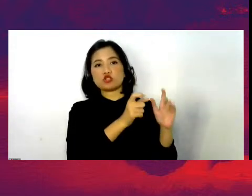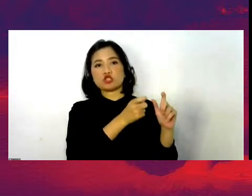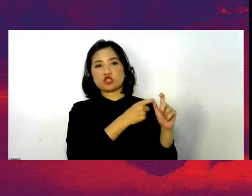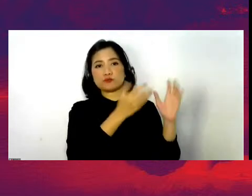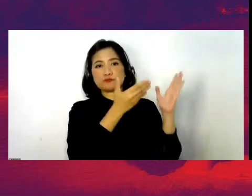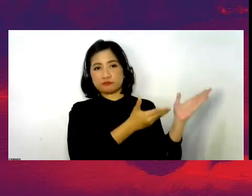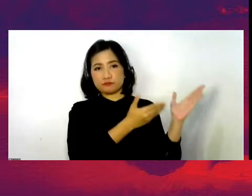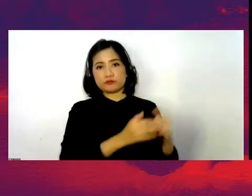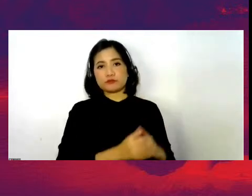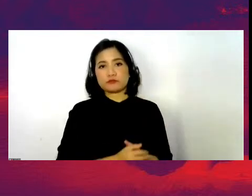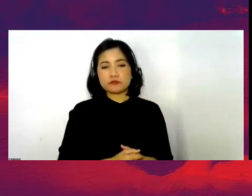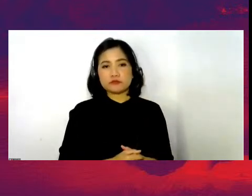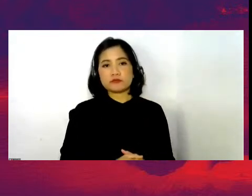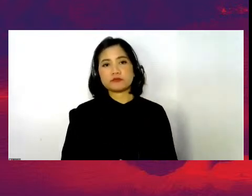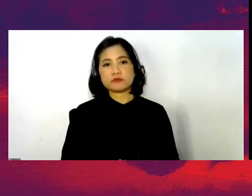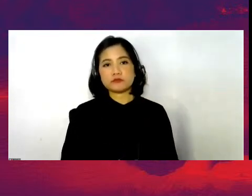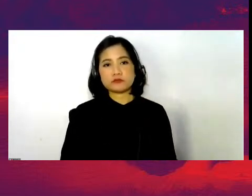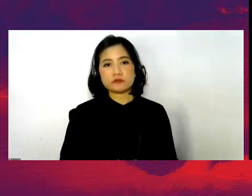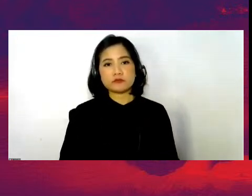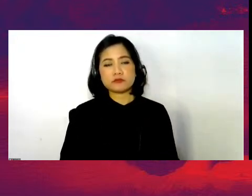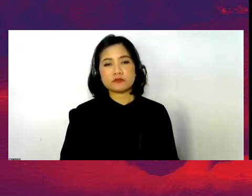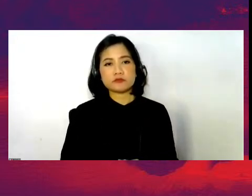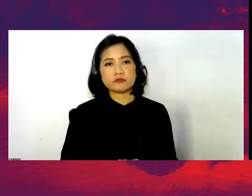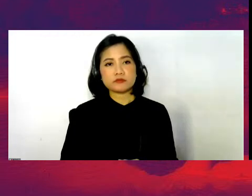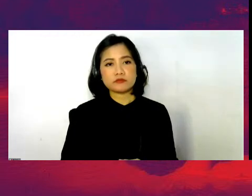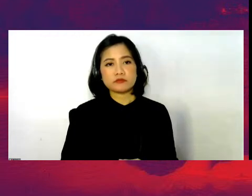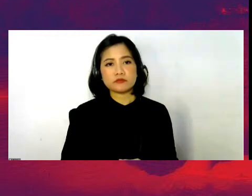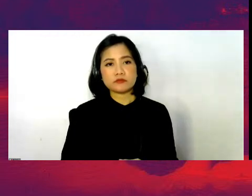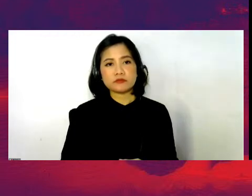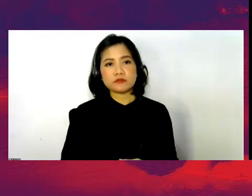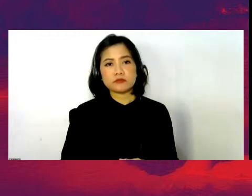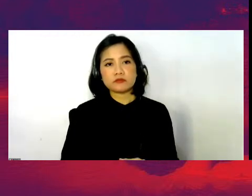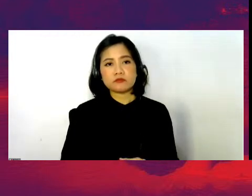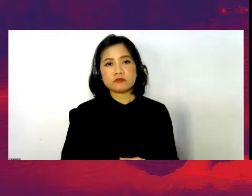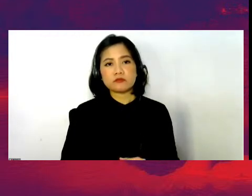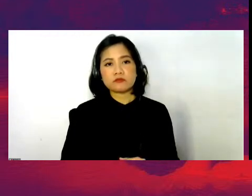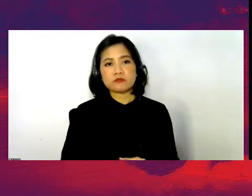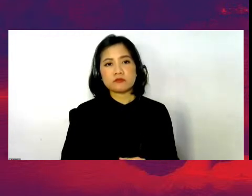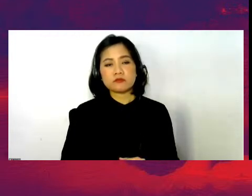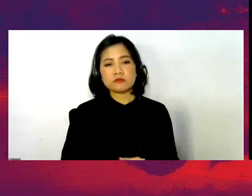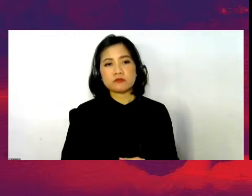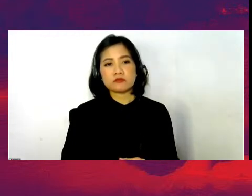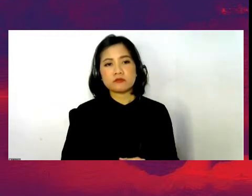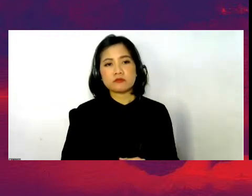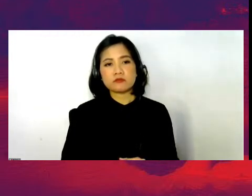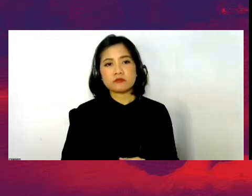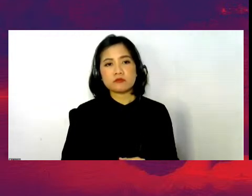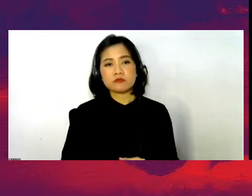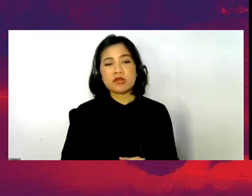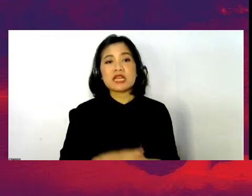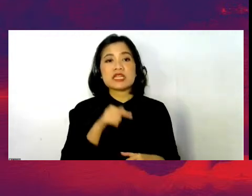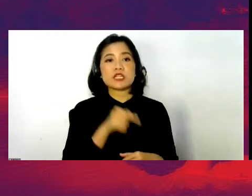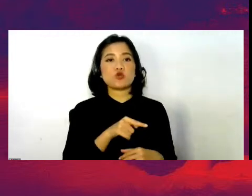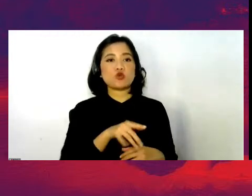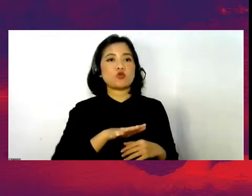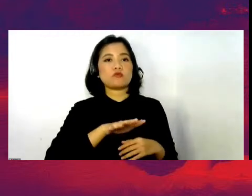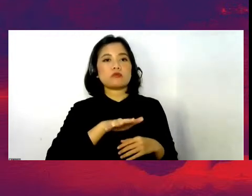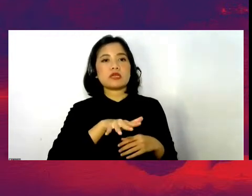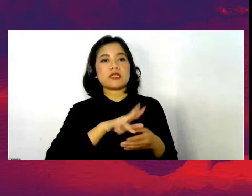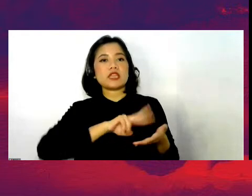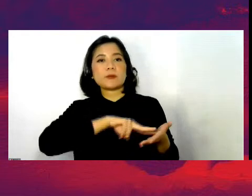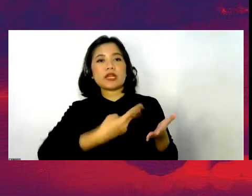Quality of the floor can't be measured too easily as a cardinal measure, and yet that's a crucial